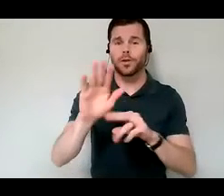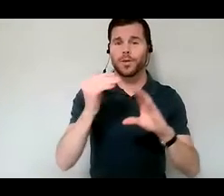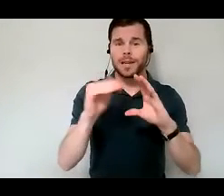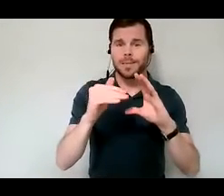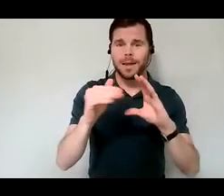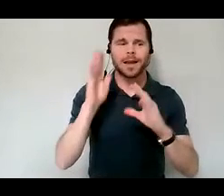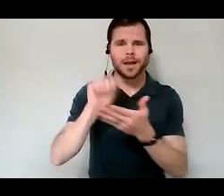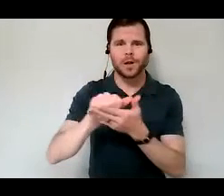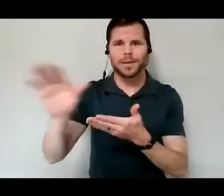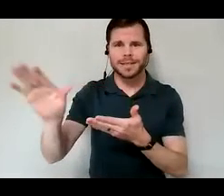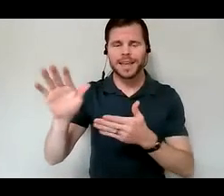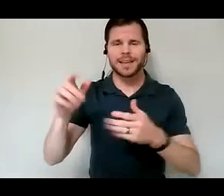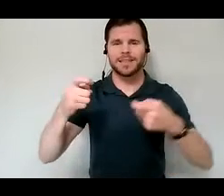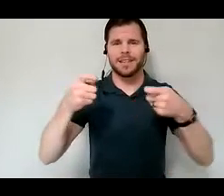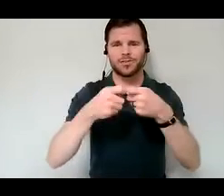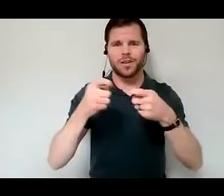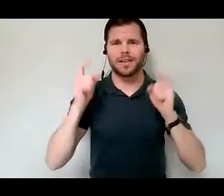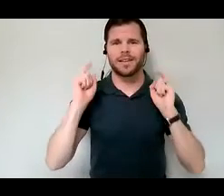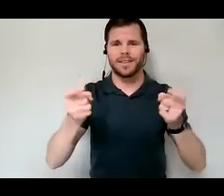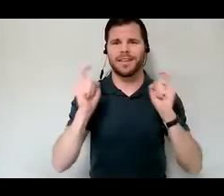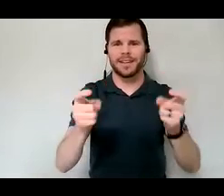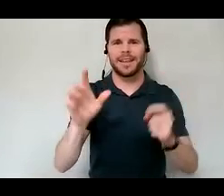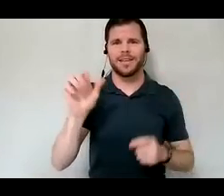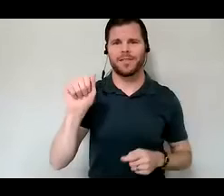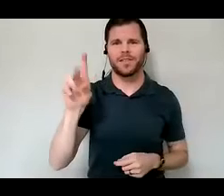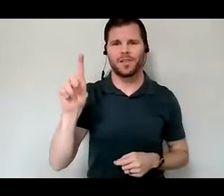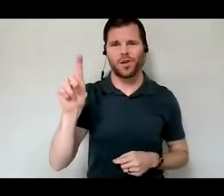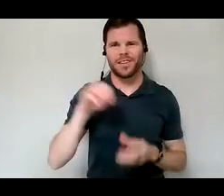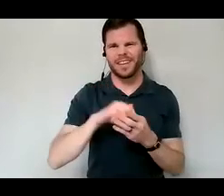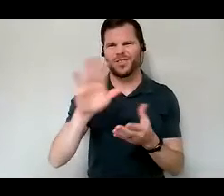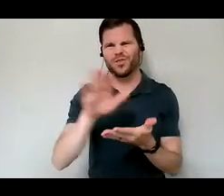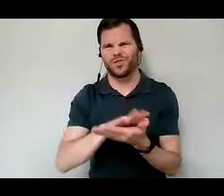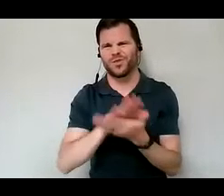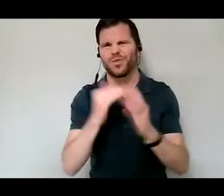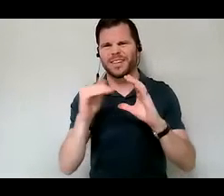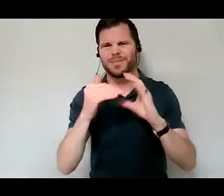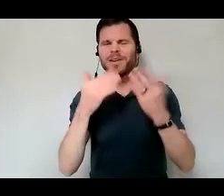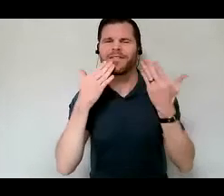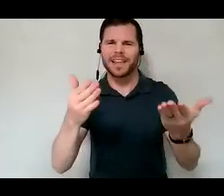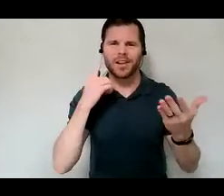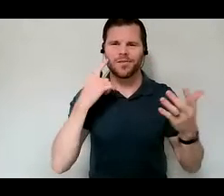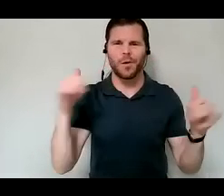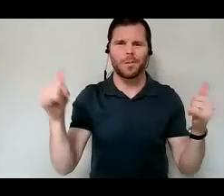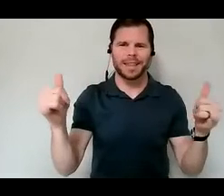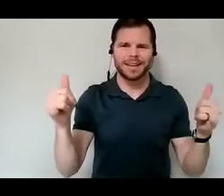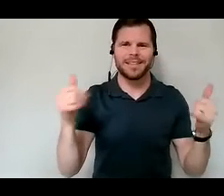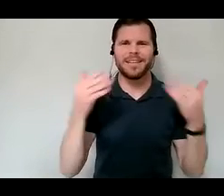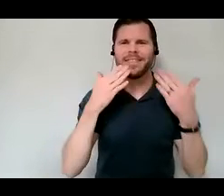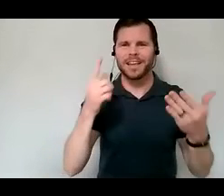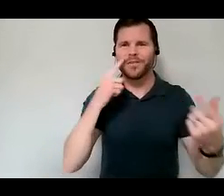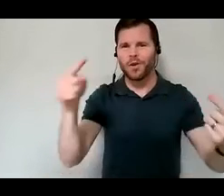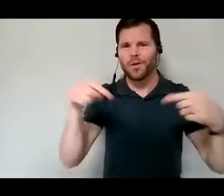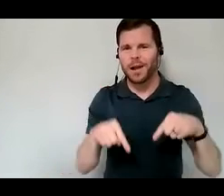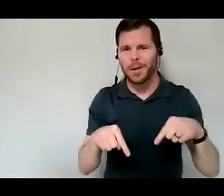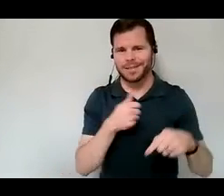you an electronic gift card via your school email. So thank you for playing. Thank you for being here. I'm sorry we